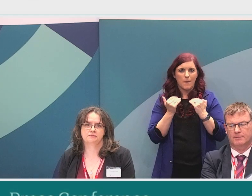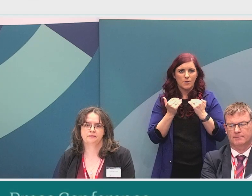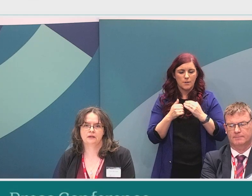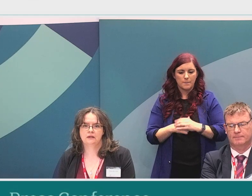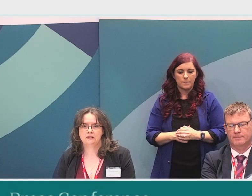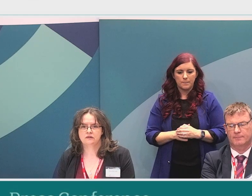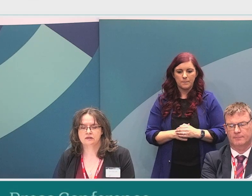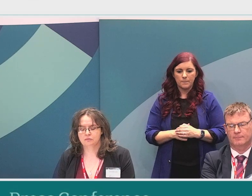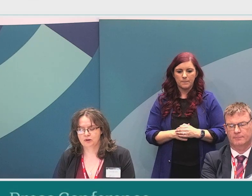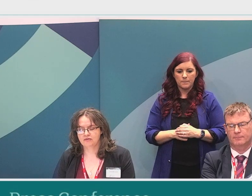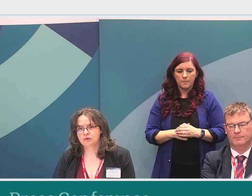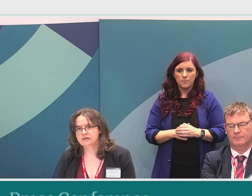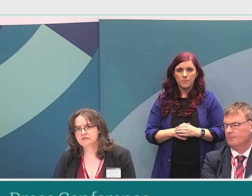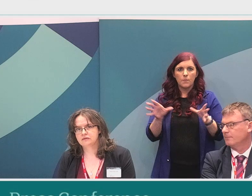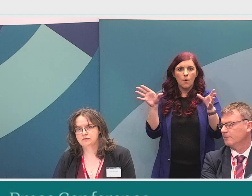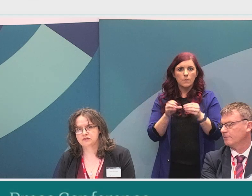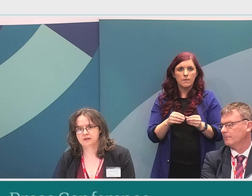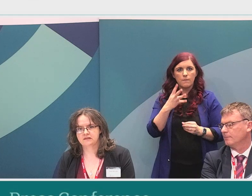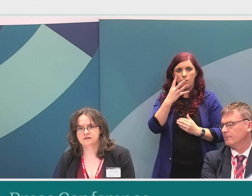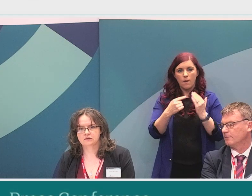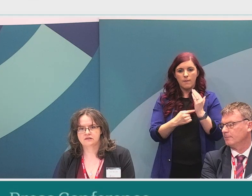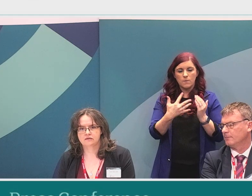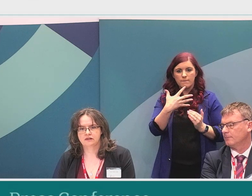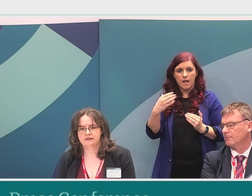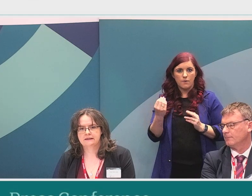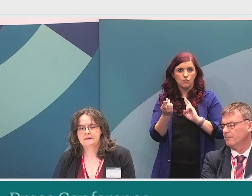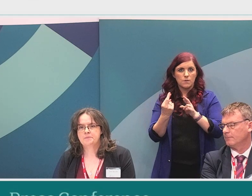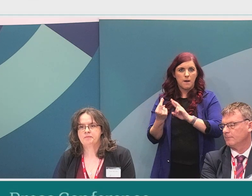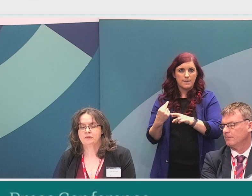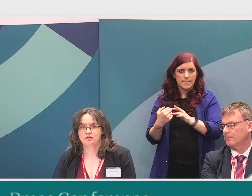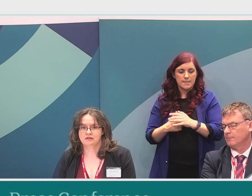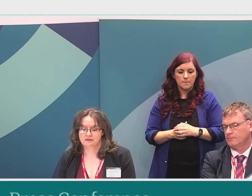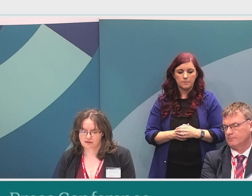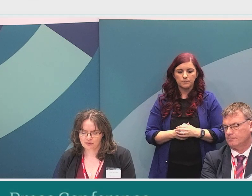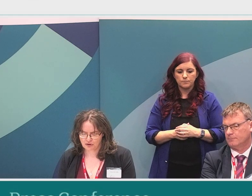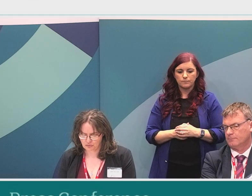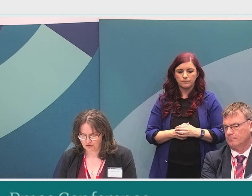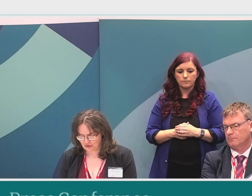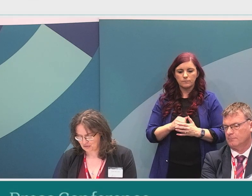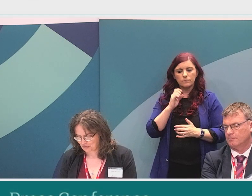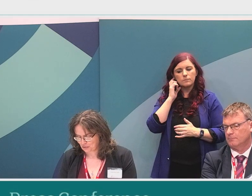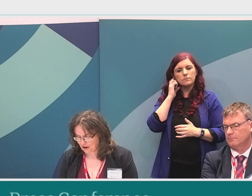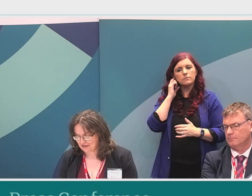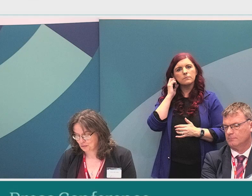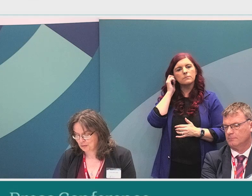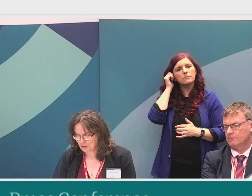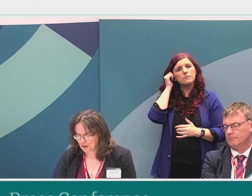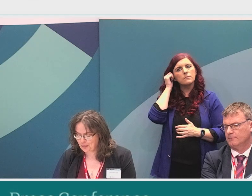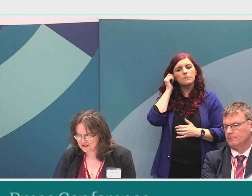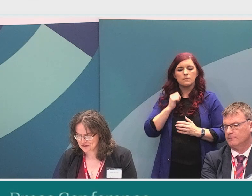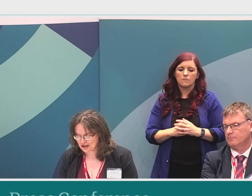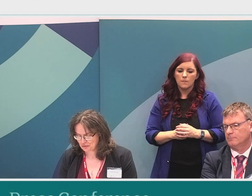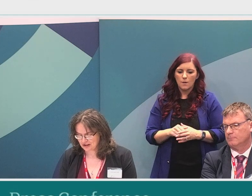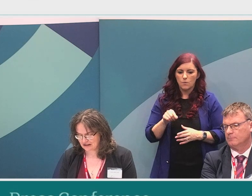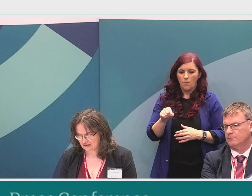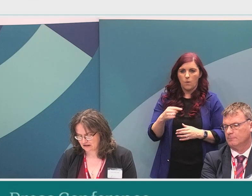that. So we got 4,500 responses to our survey, which is, what we were hoping